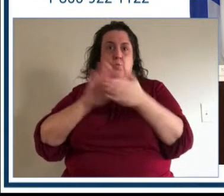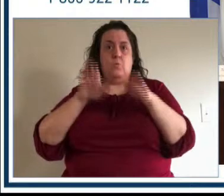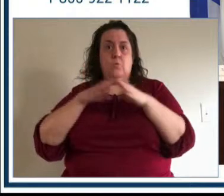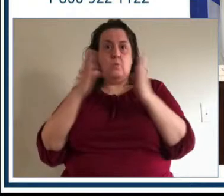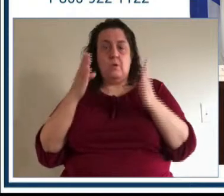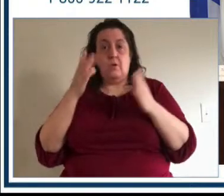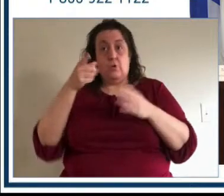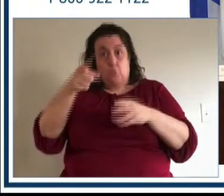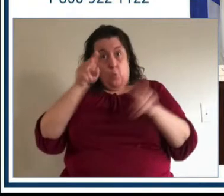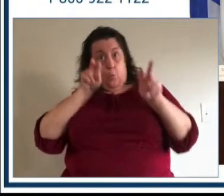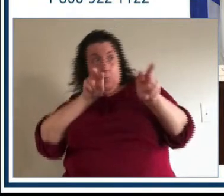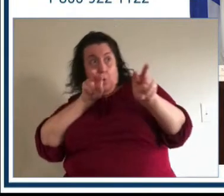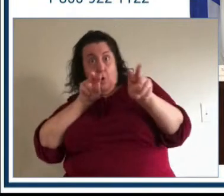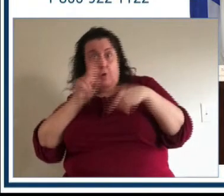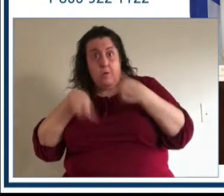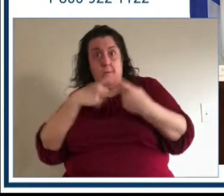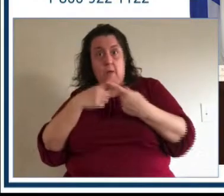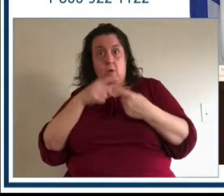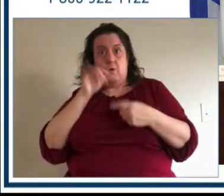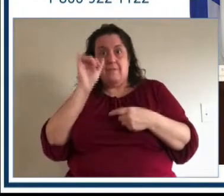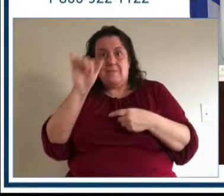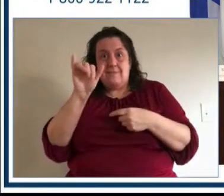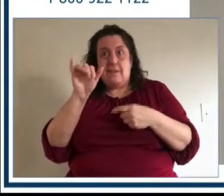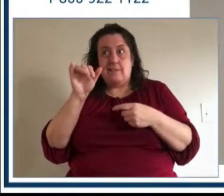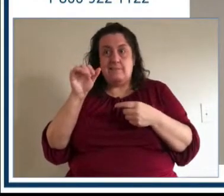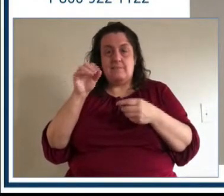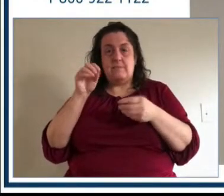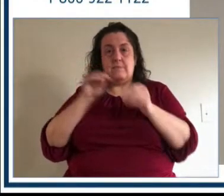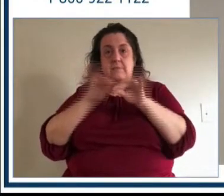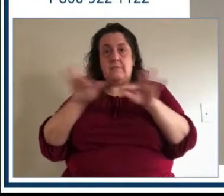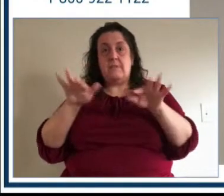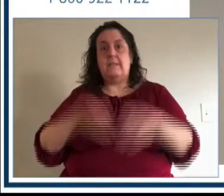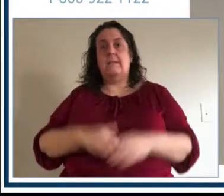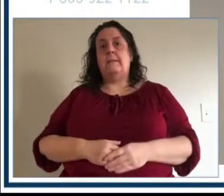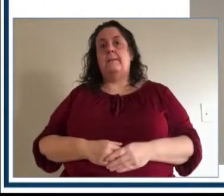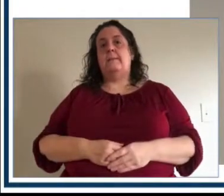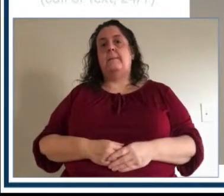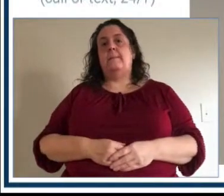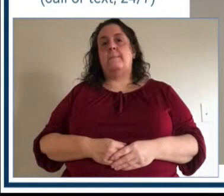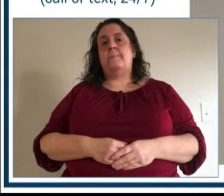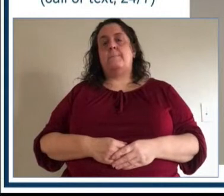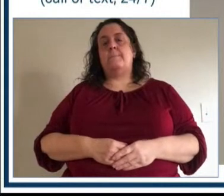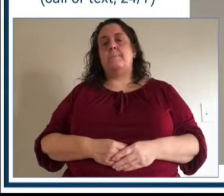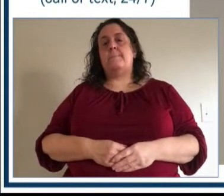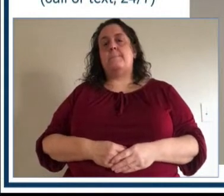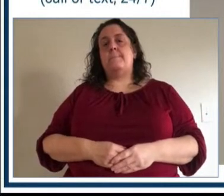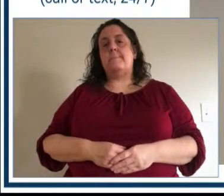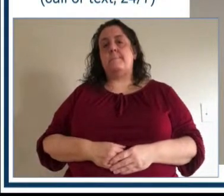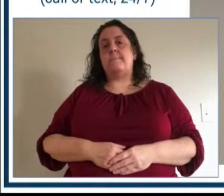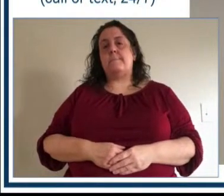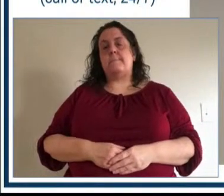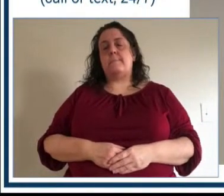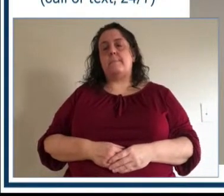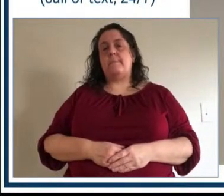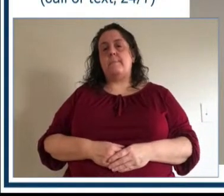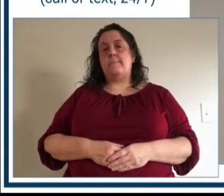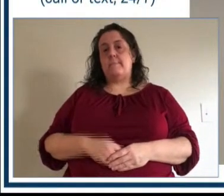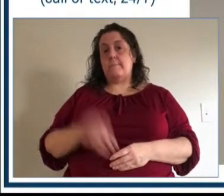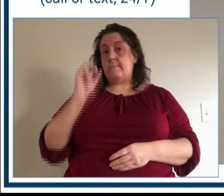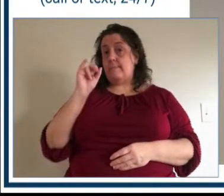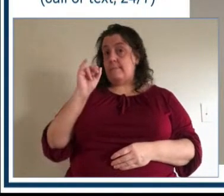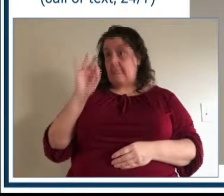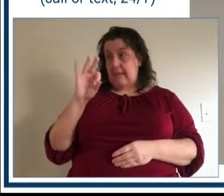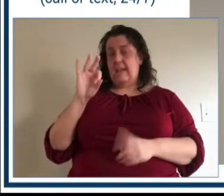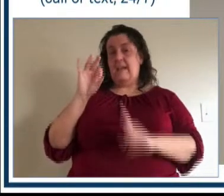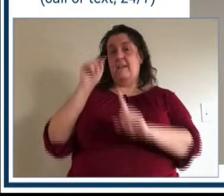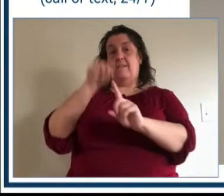point? So if there are cases within a school, and we've had many of those, most of them are exposure outside of the school,